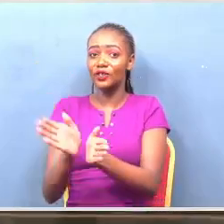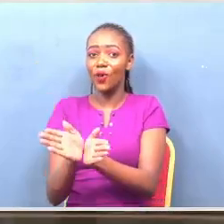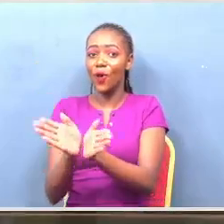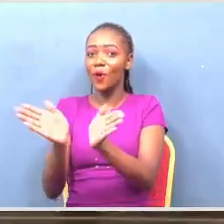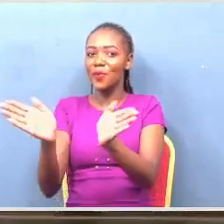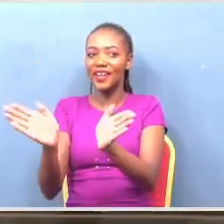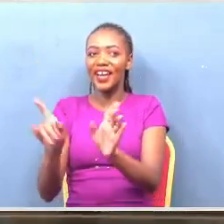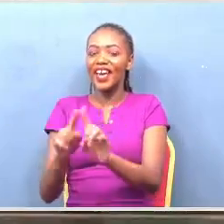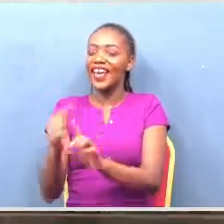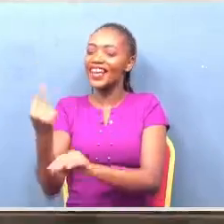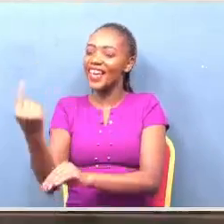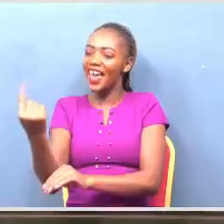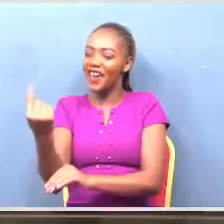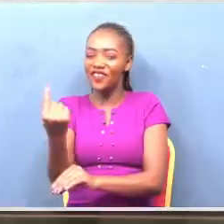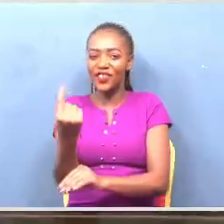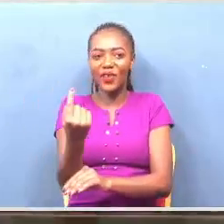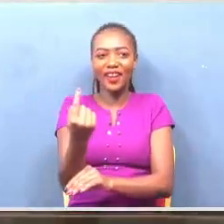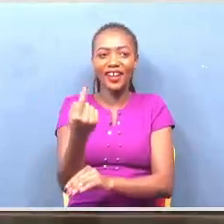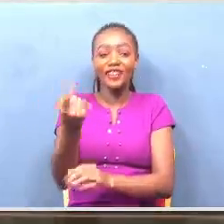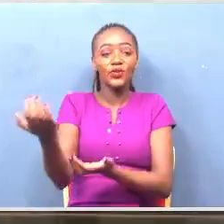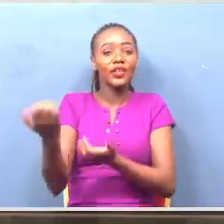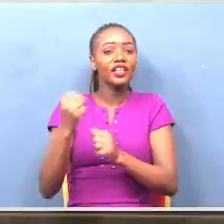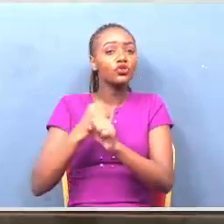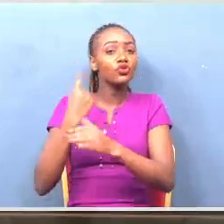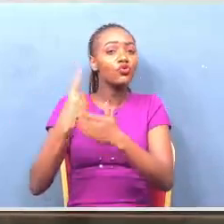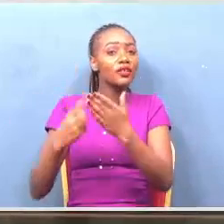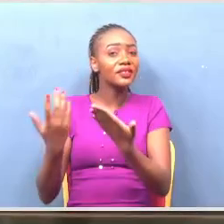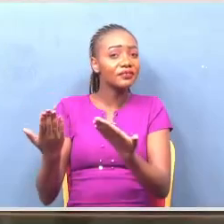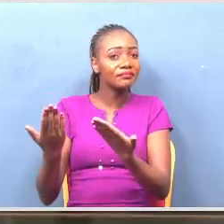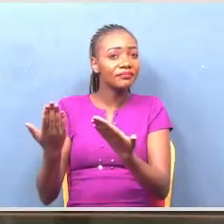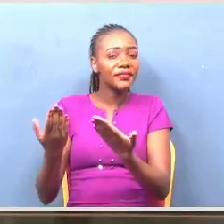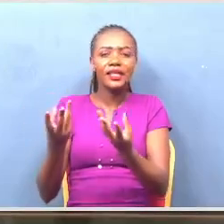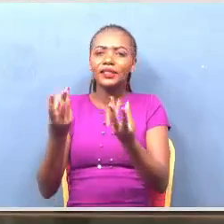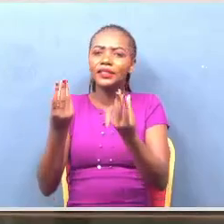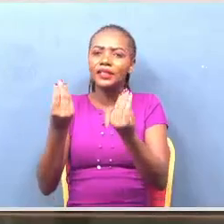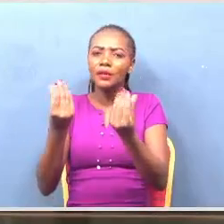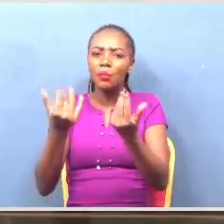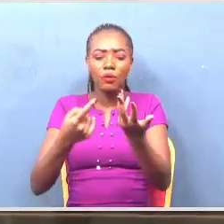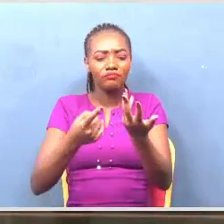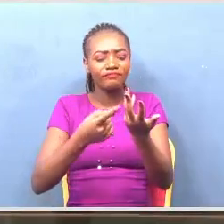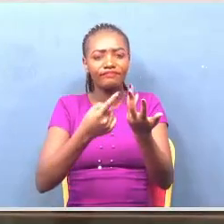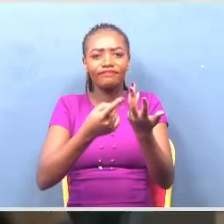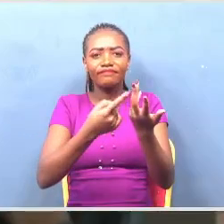And everybody, all you needed is a simple calculator,